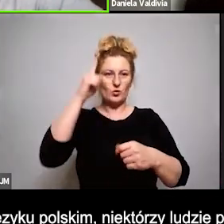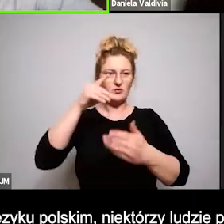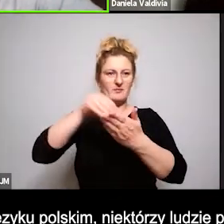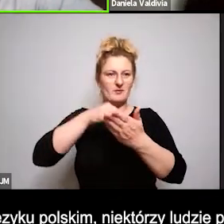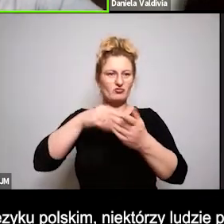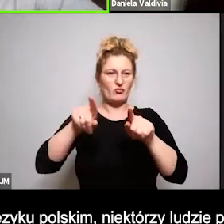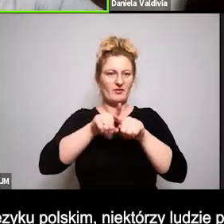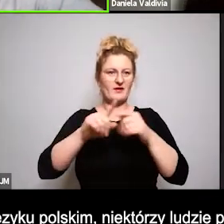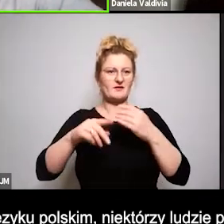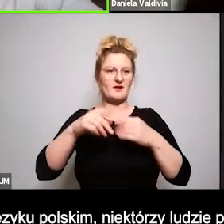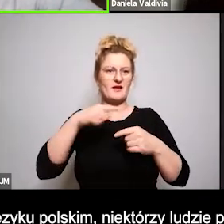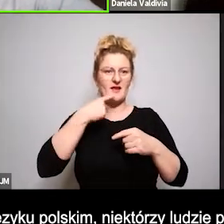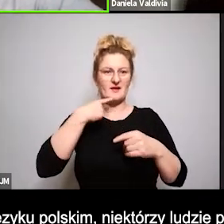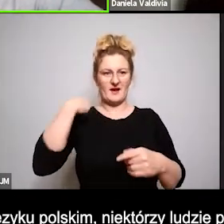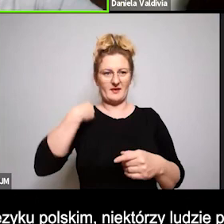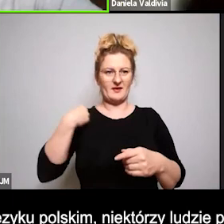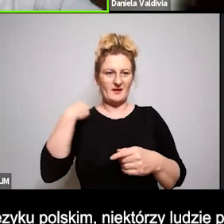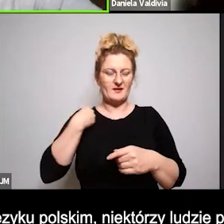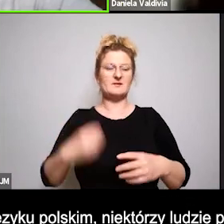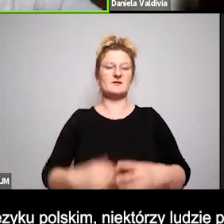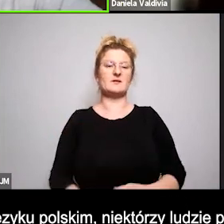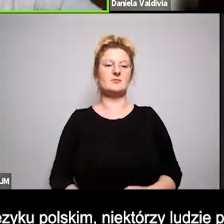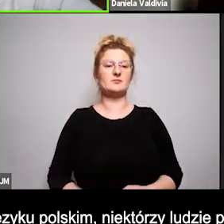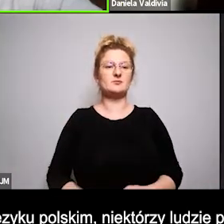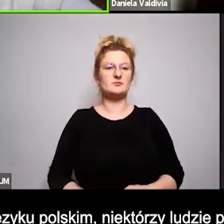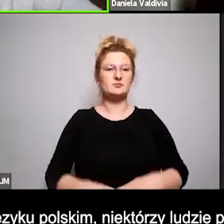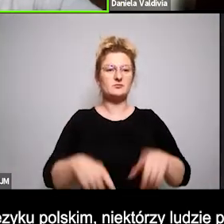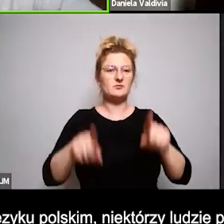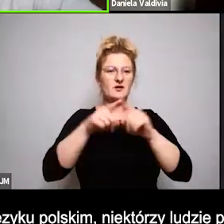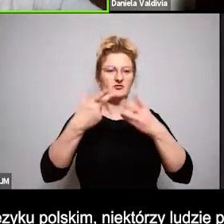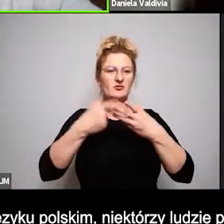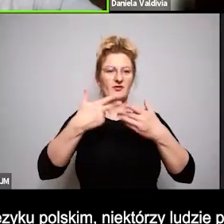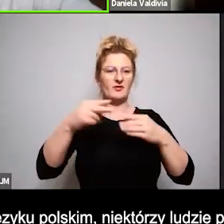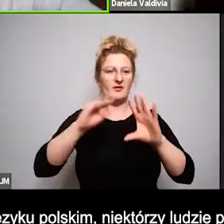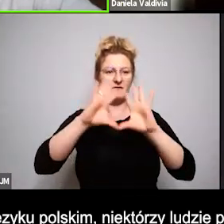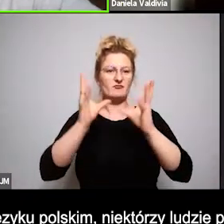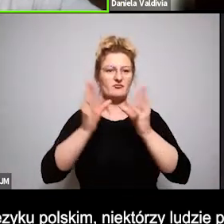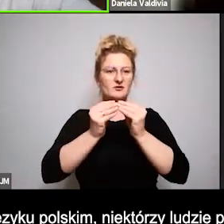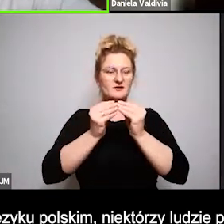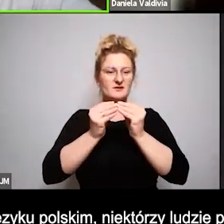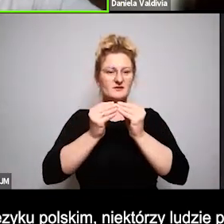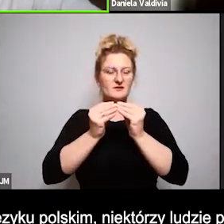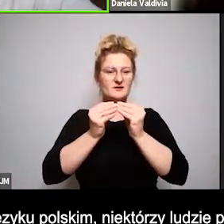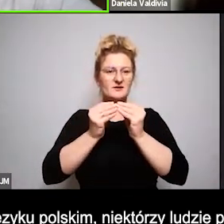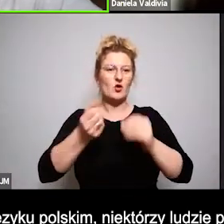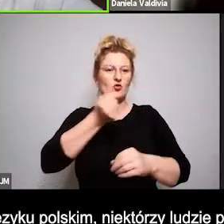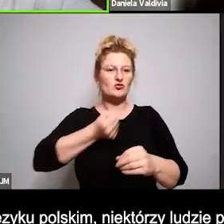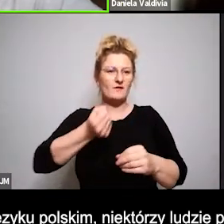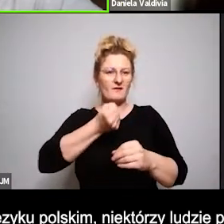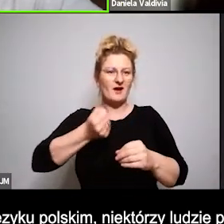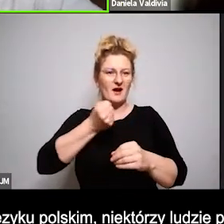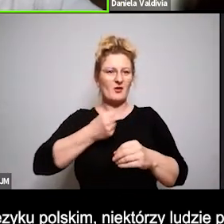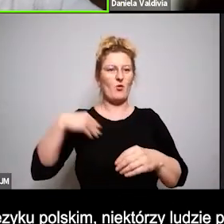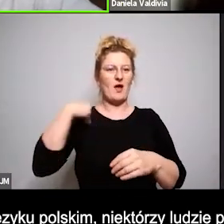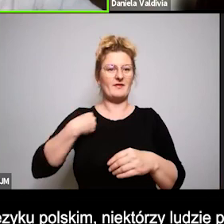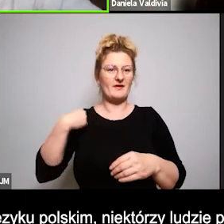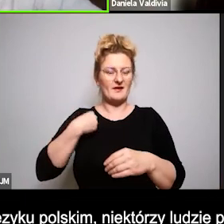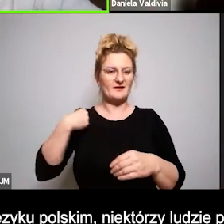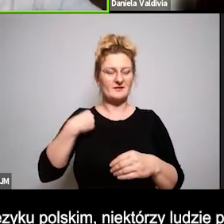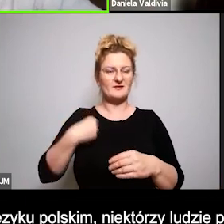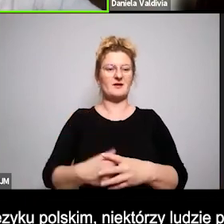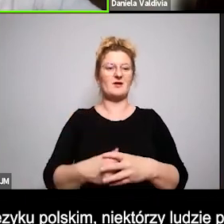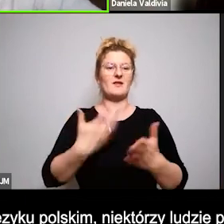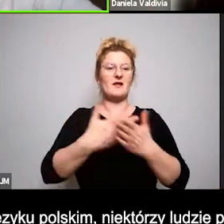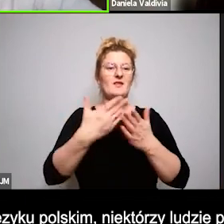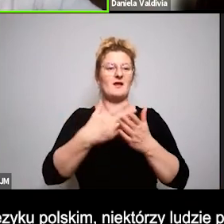can encourage, because not everybody use English, so they can also type in Polish, and then I can translate. But it was my